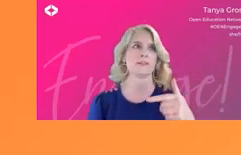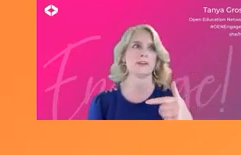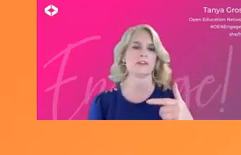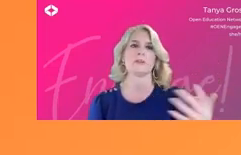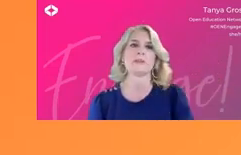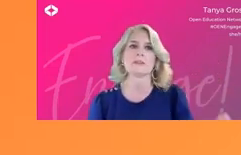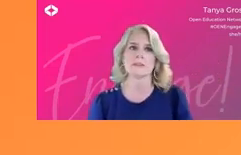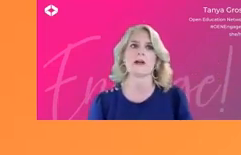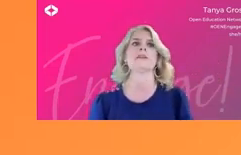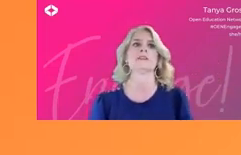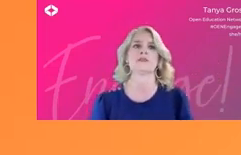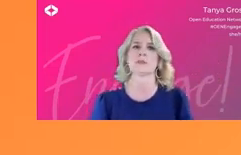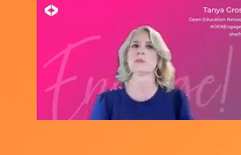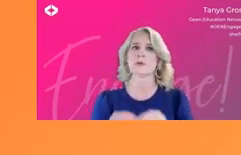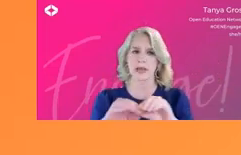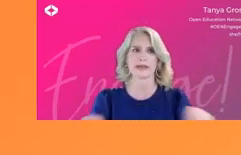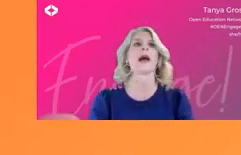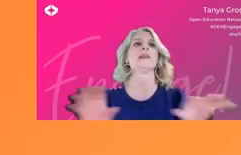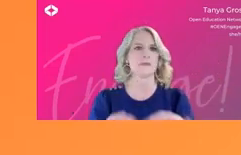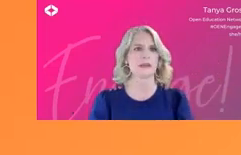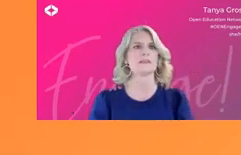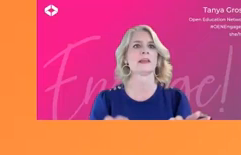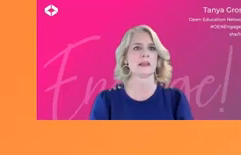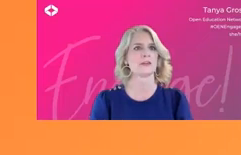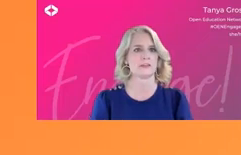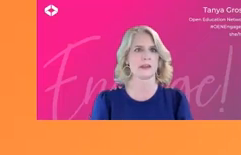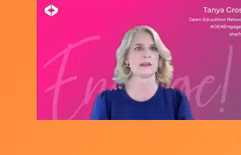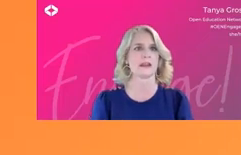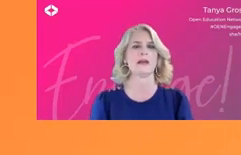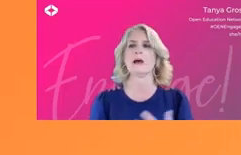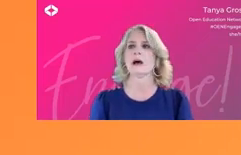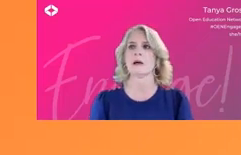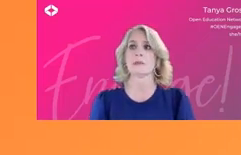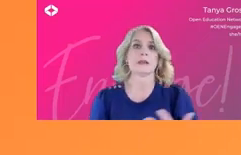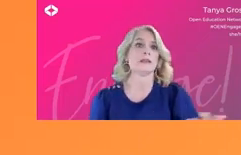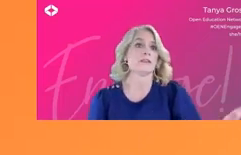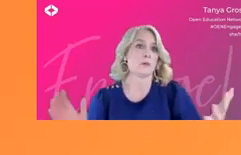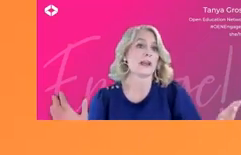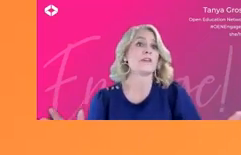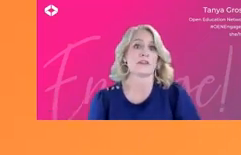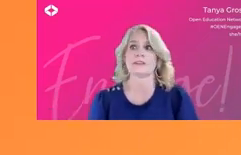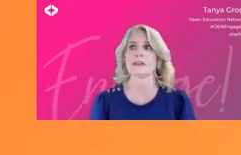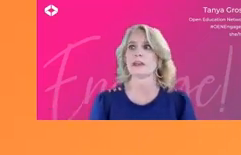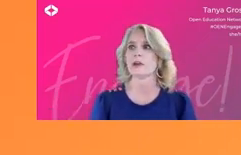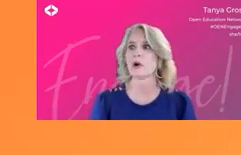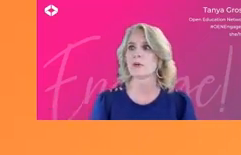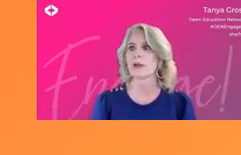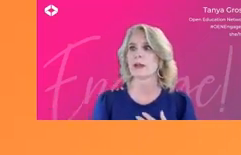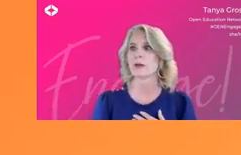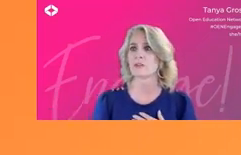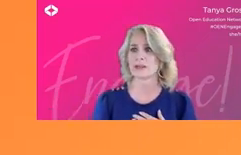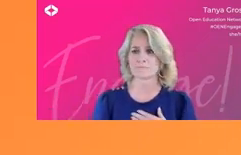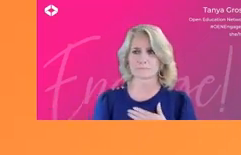brief definition, but this is obviously for people who had kind of a baseline understanding, at least, or interest in